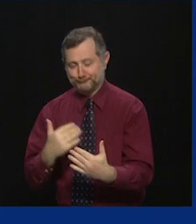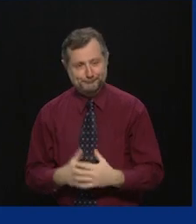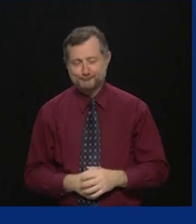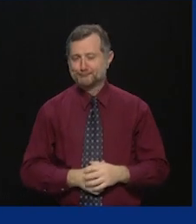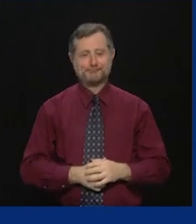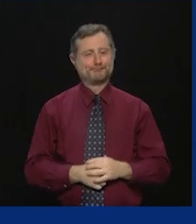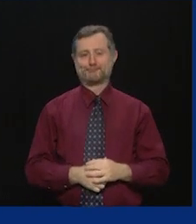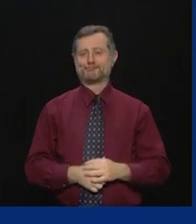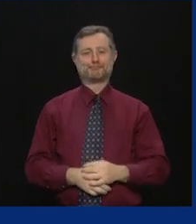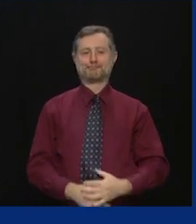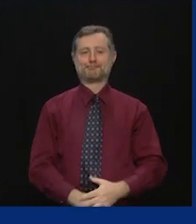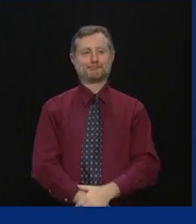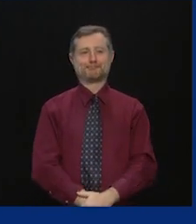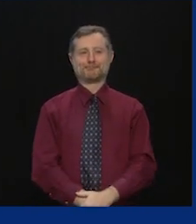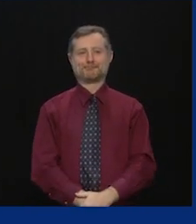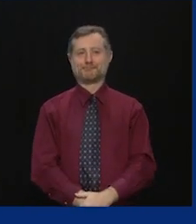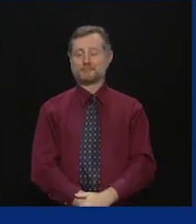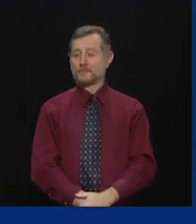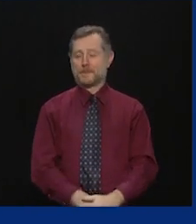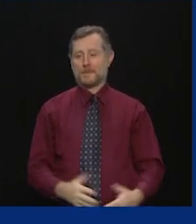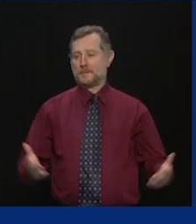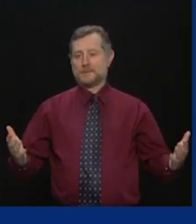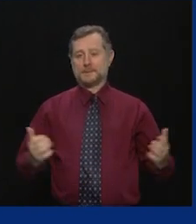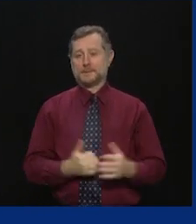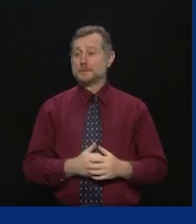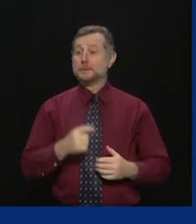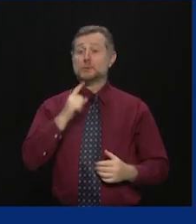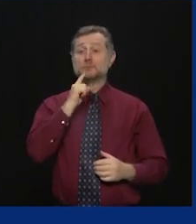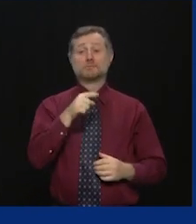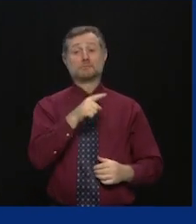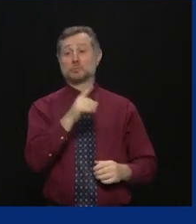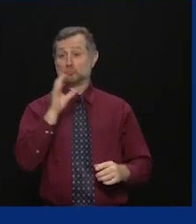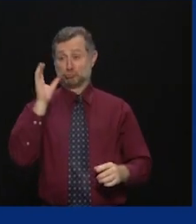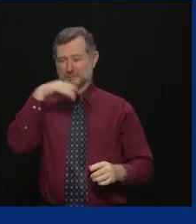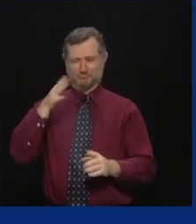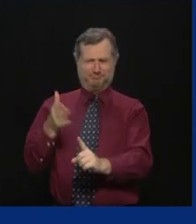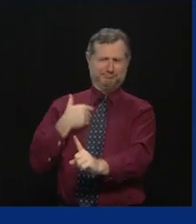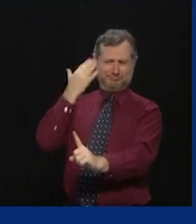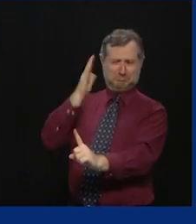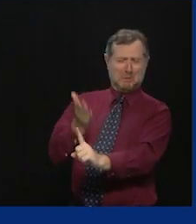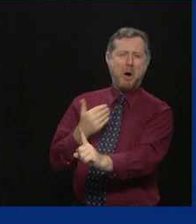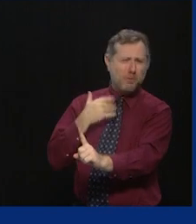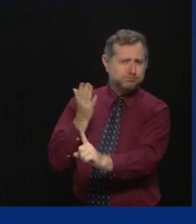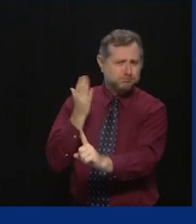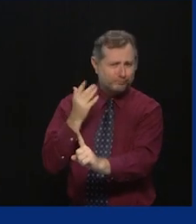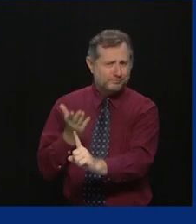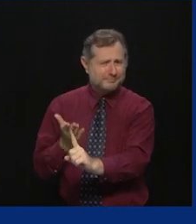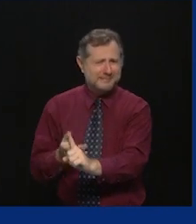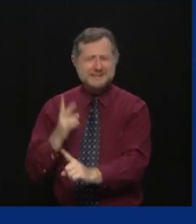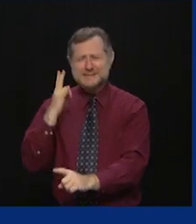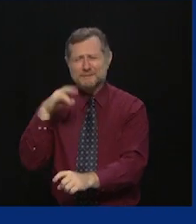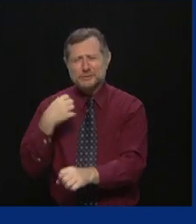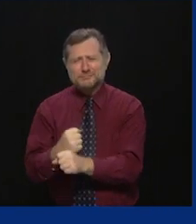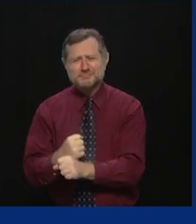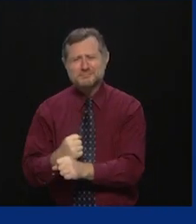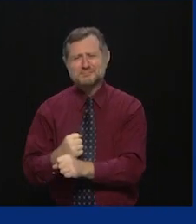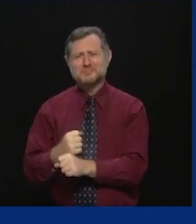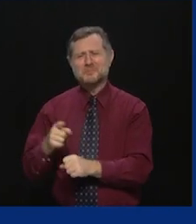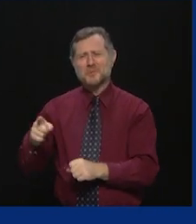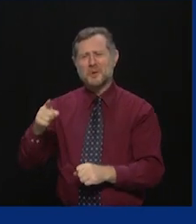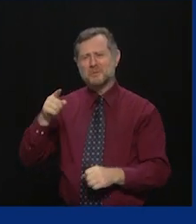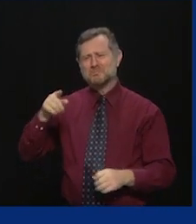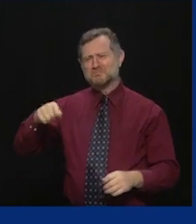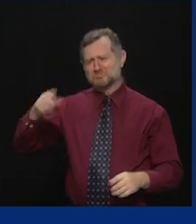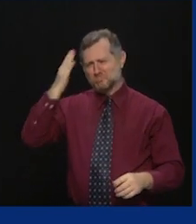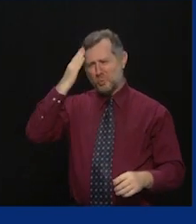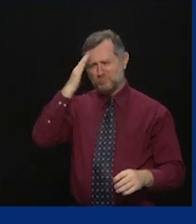Hey, if you know the governor, she's no stranger. It's been said she's no stranger to Rochester. She's been here. She spent 7 years on the ground across this state. She knows the people.